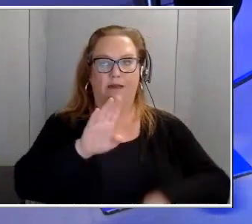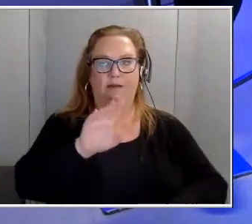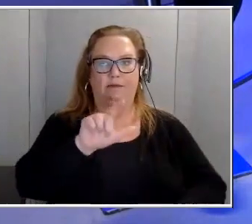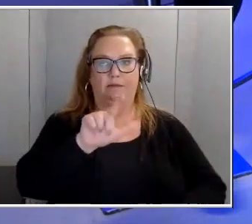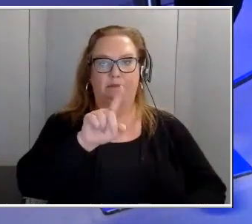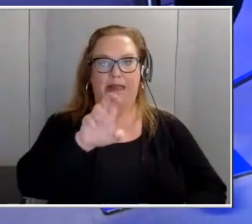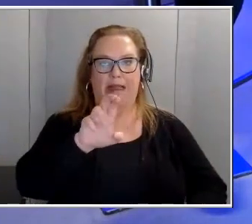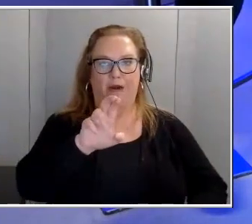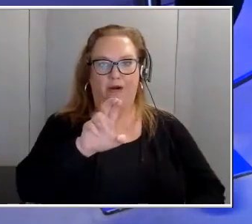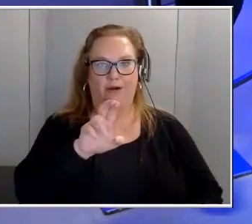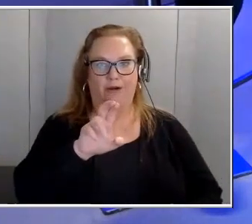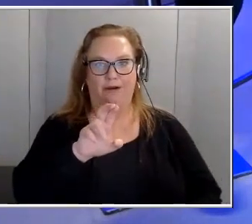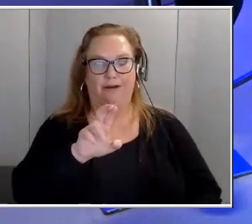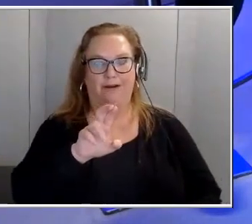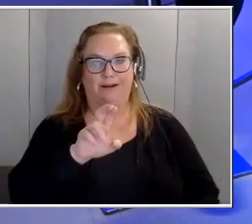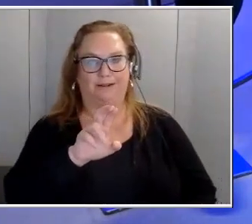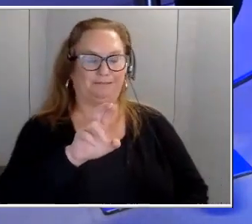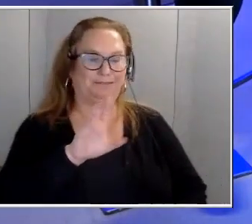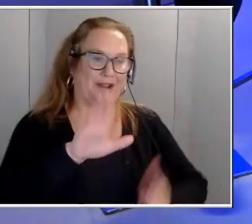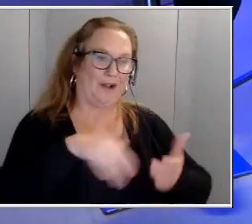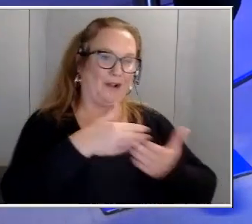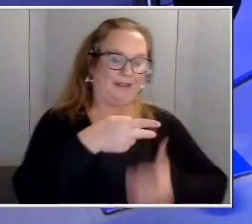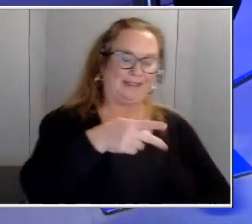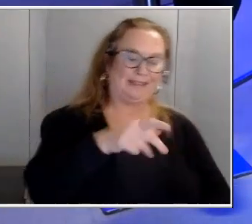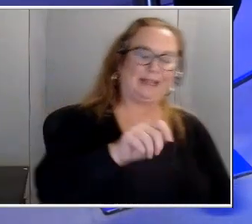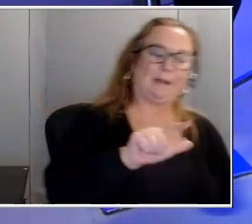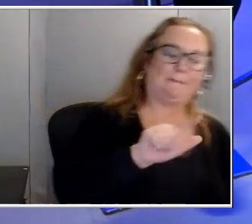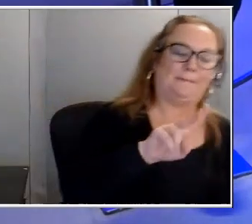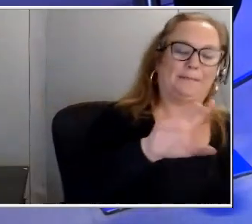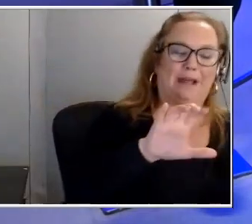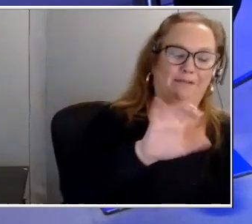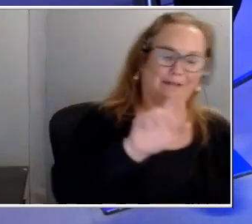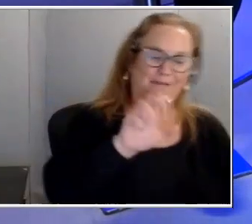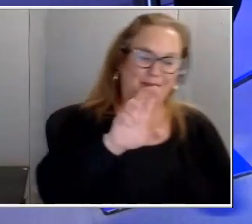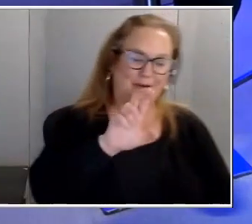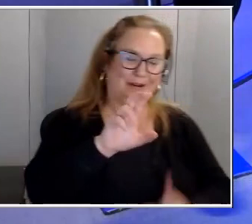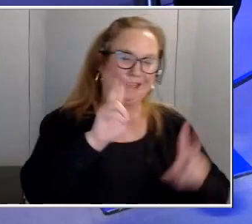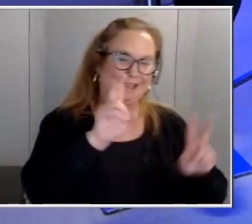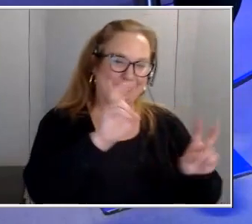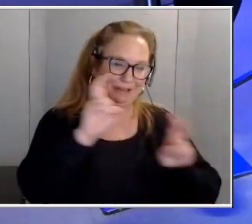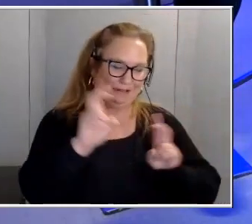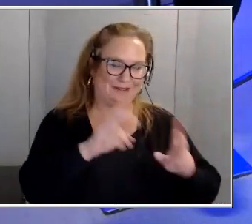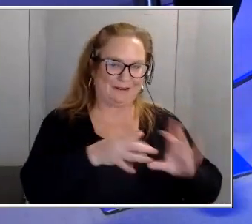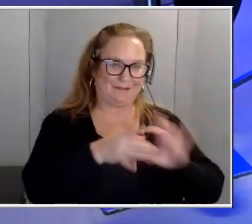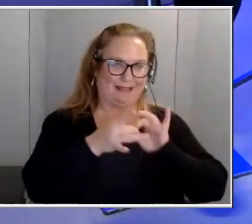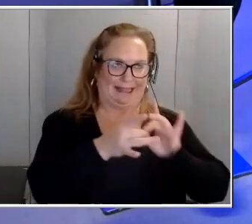So all these pelvic floor conditions, they all go hand in hand. Okay, so